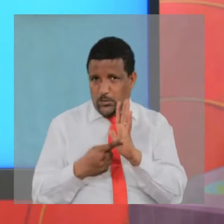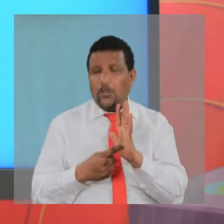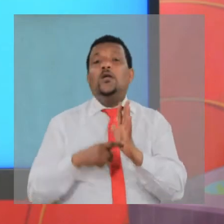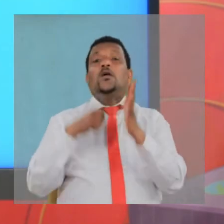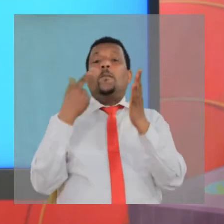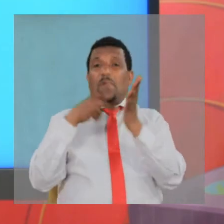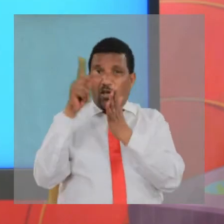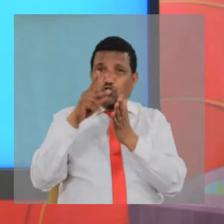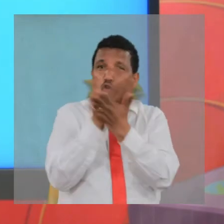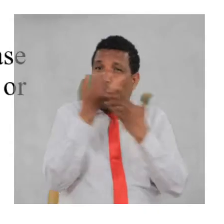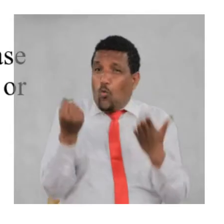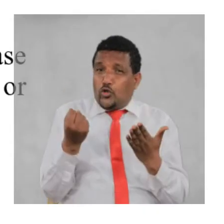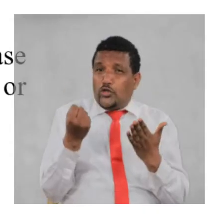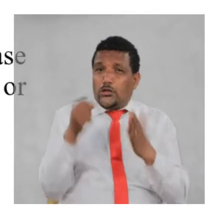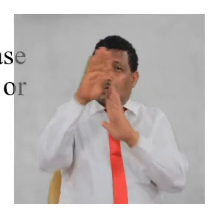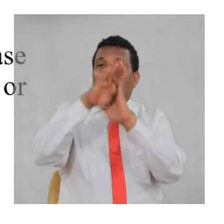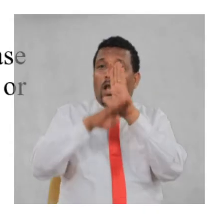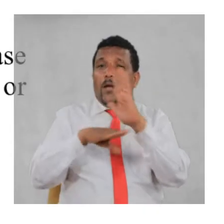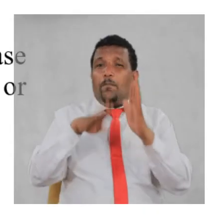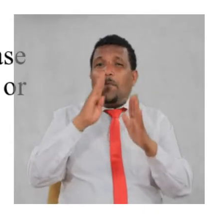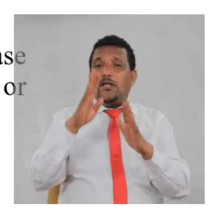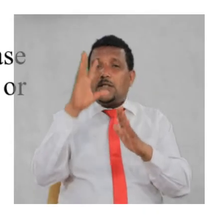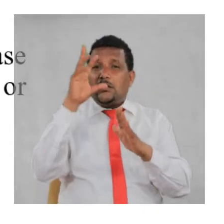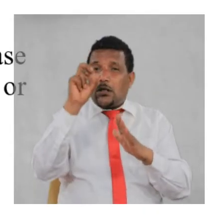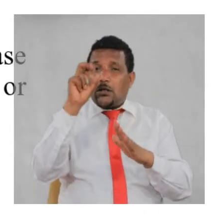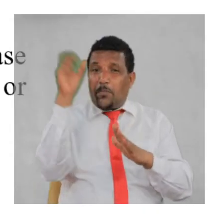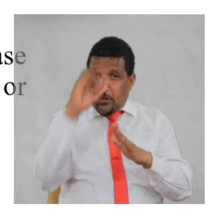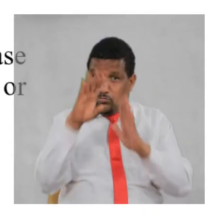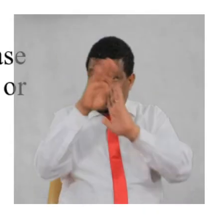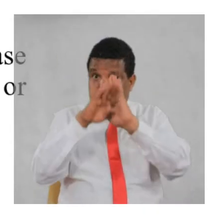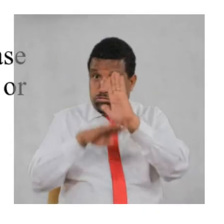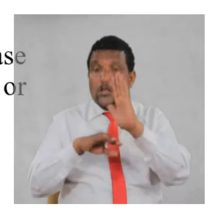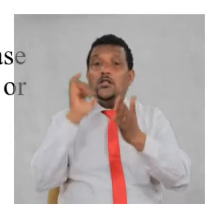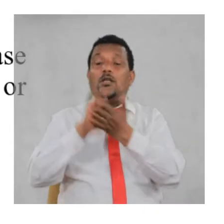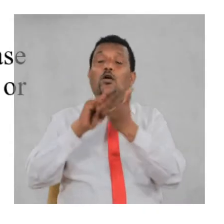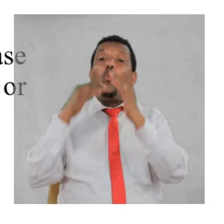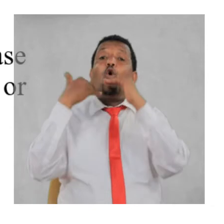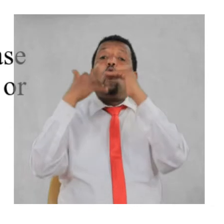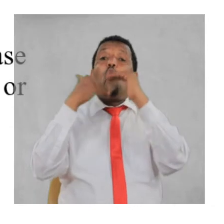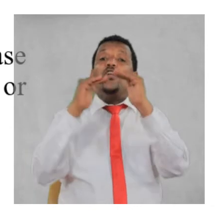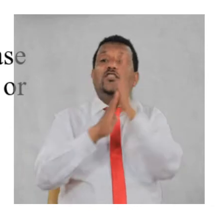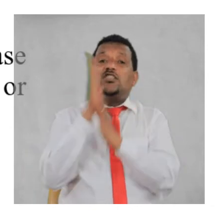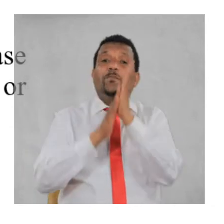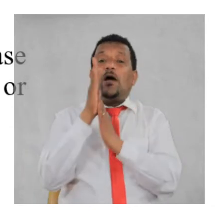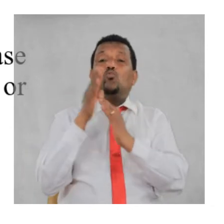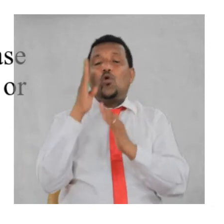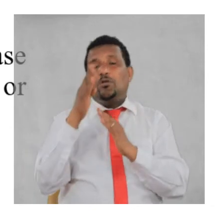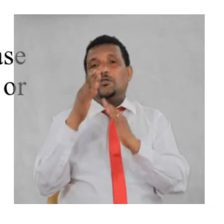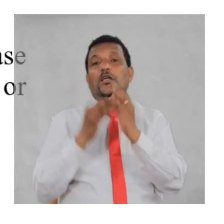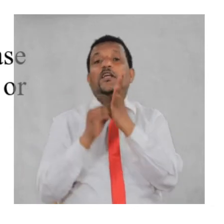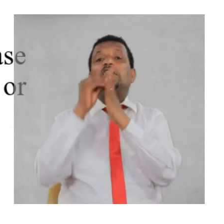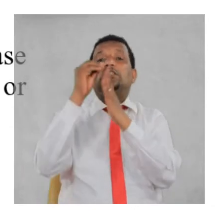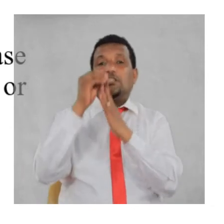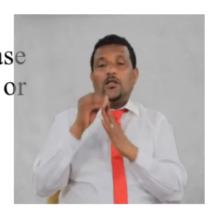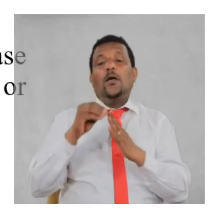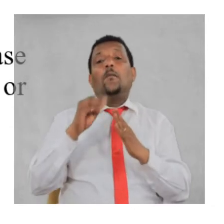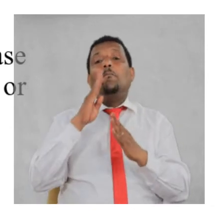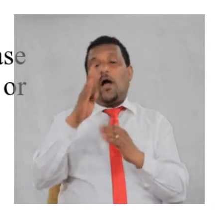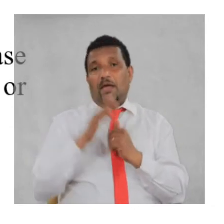the price of a commodity declines by 30%, then the quantity demanded will increase